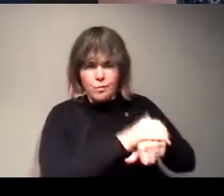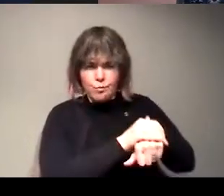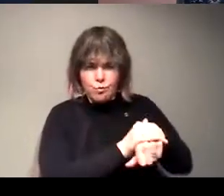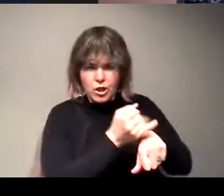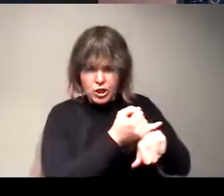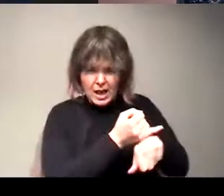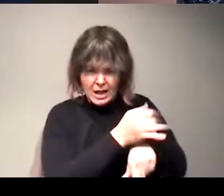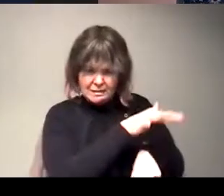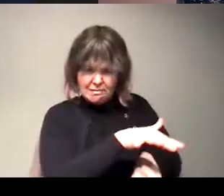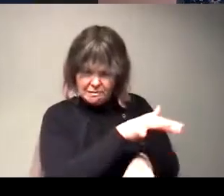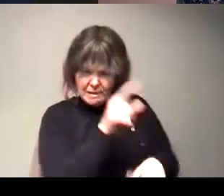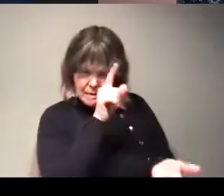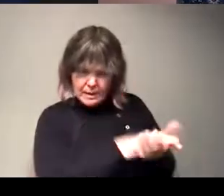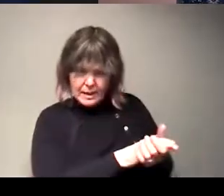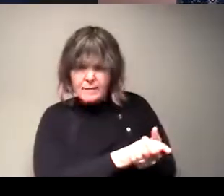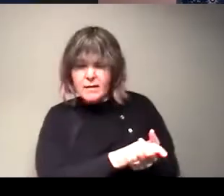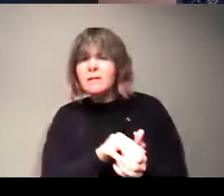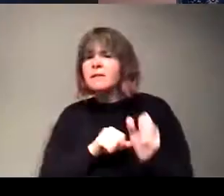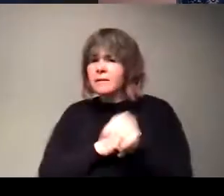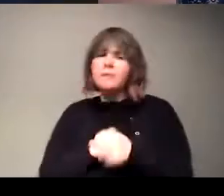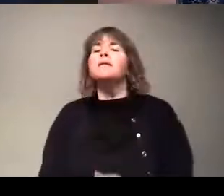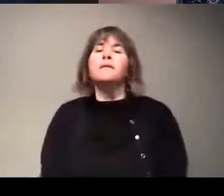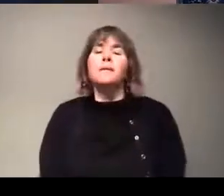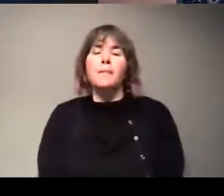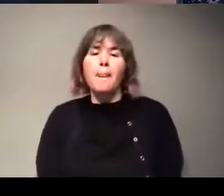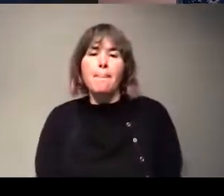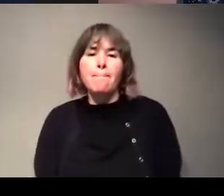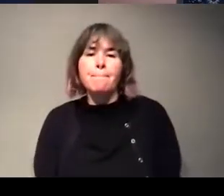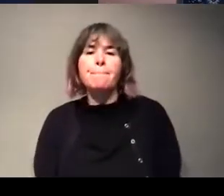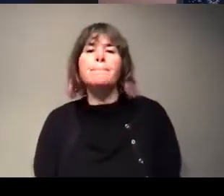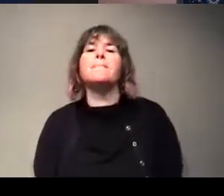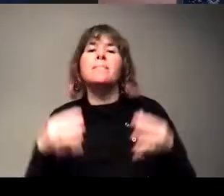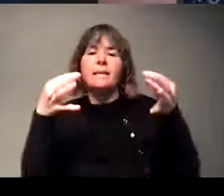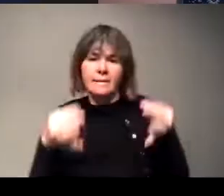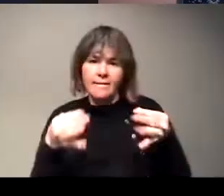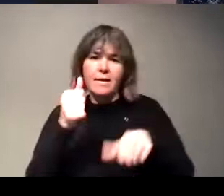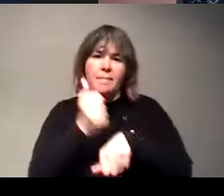that was, I think. So there are definitely based on